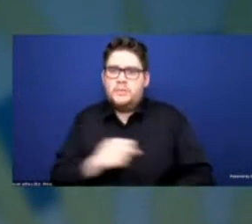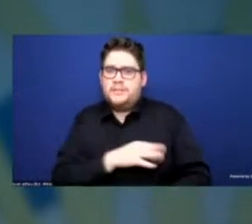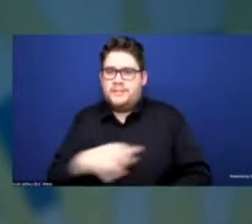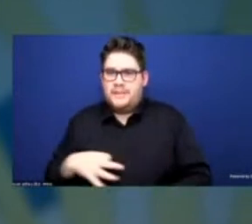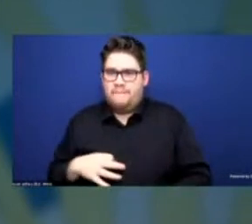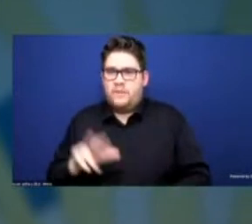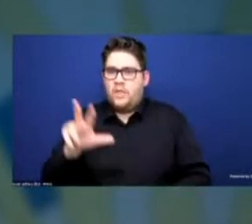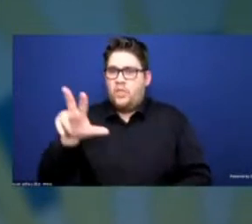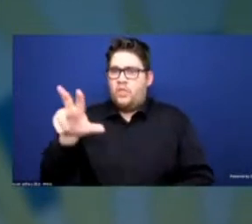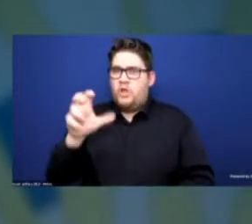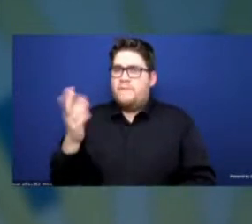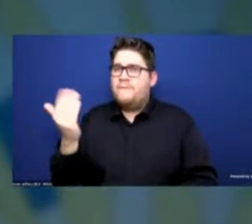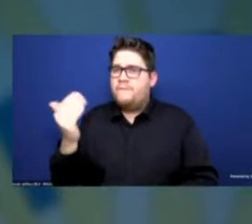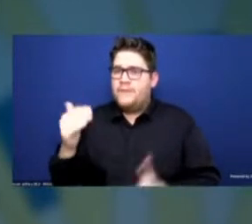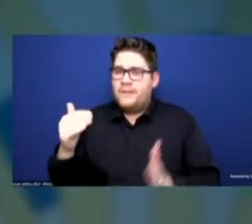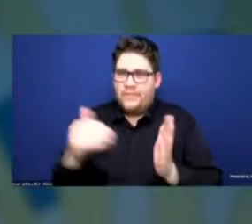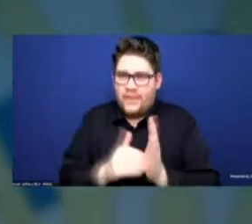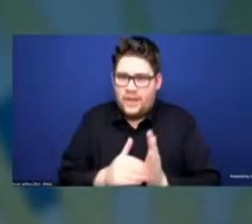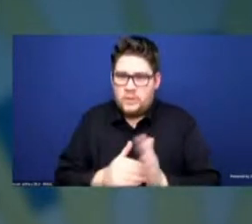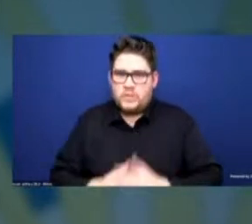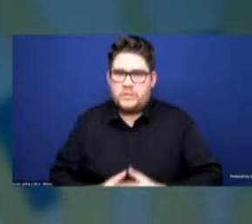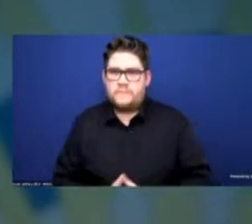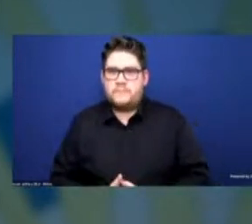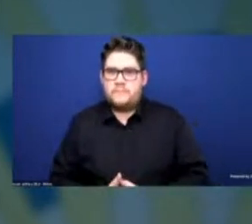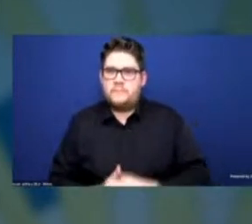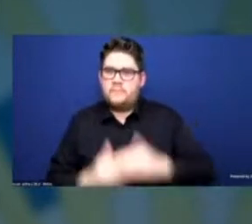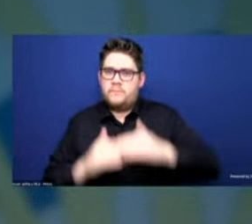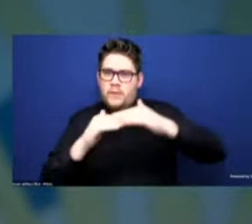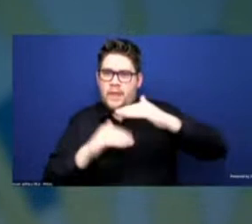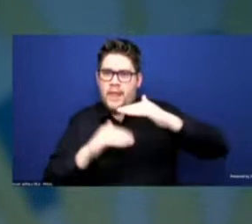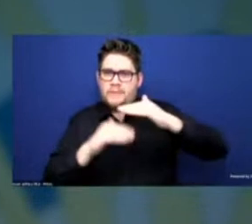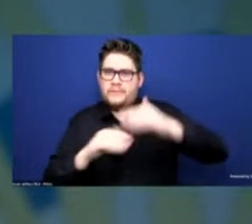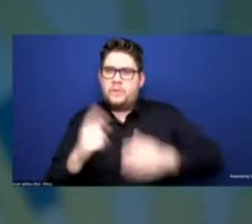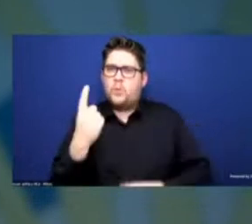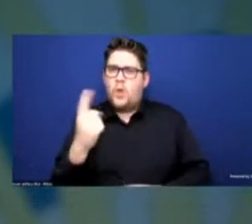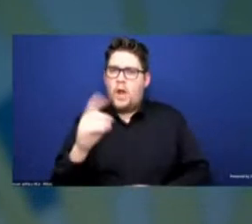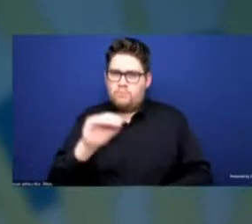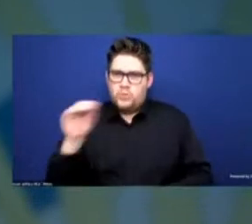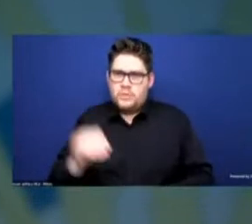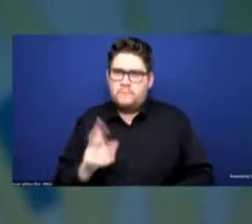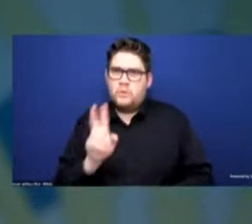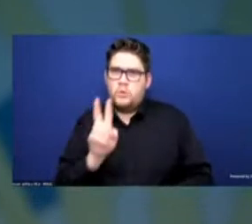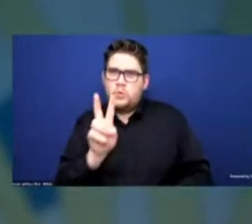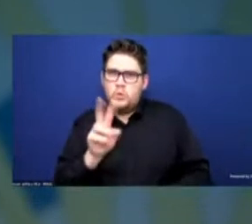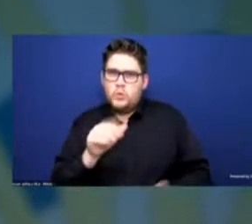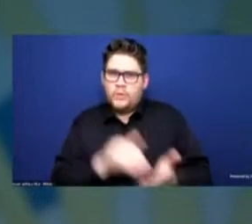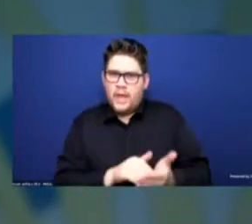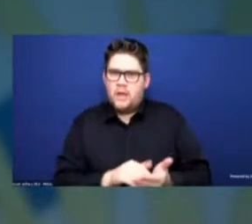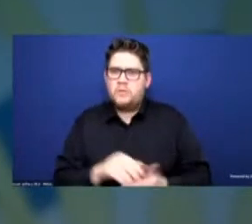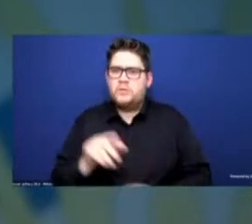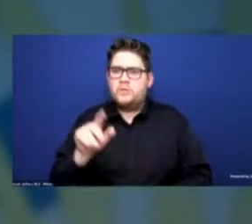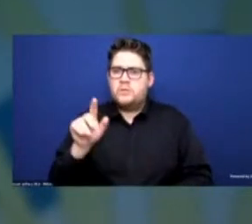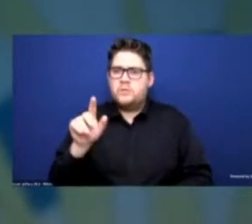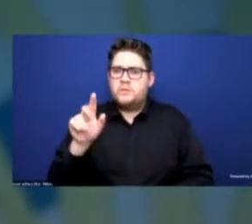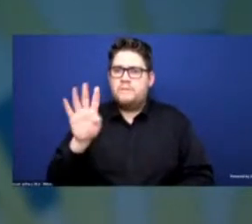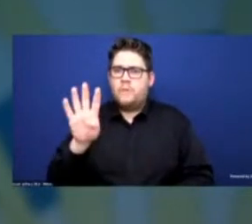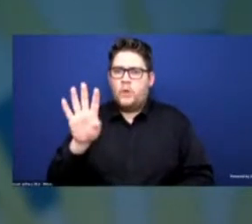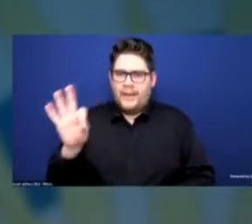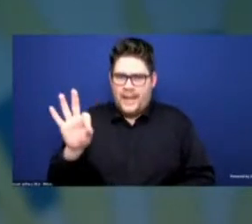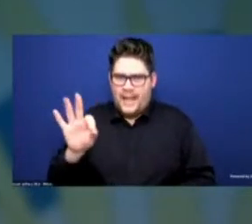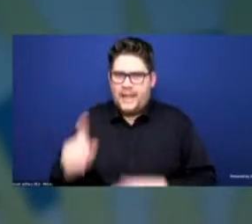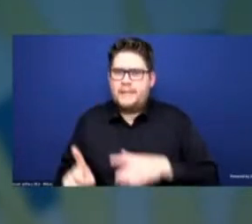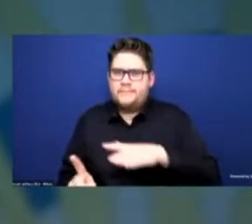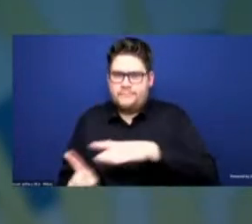2,049 cases of COVID-19 were identified among students, the majority of them students, about 83%, and